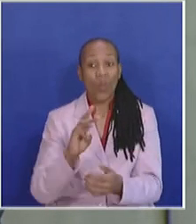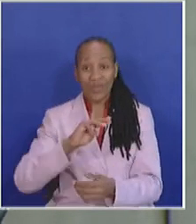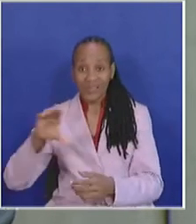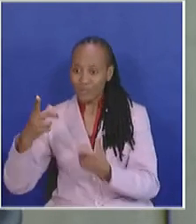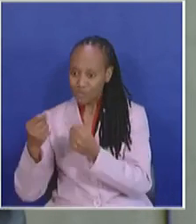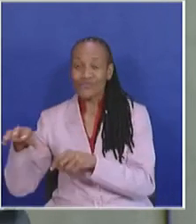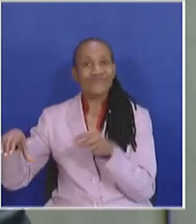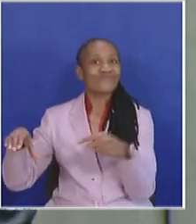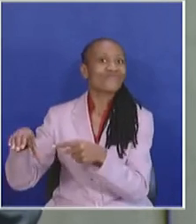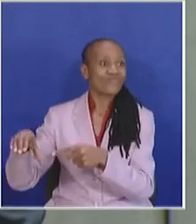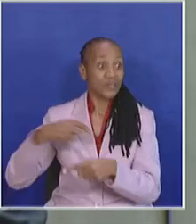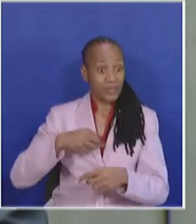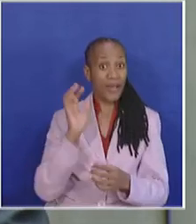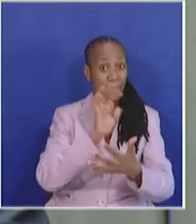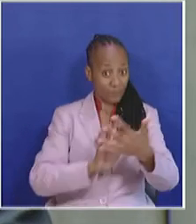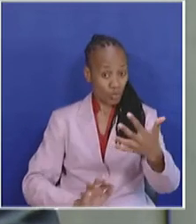I'm talking about the Western Cape story.